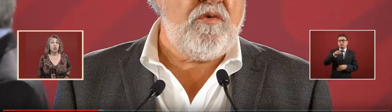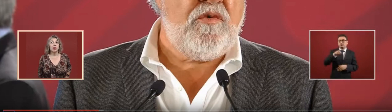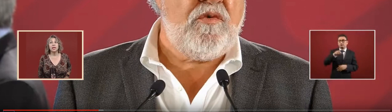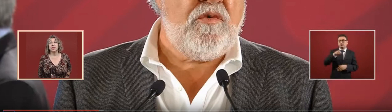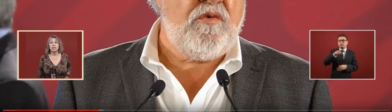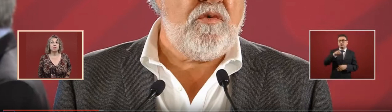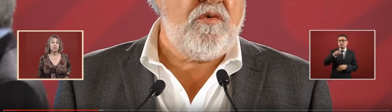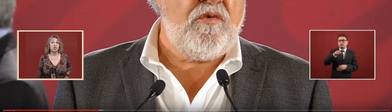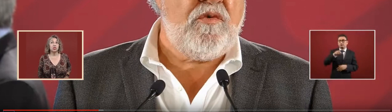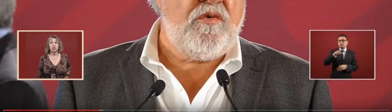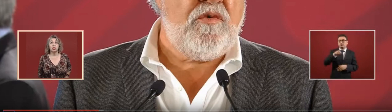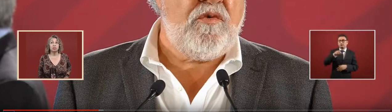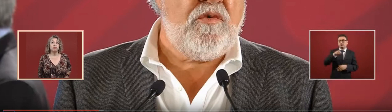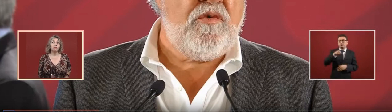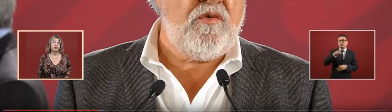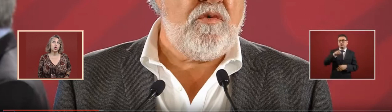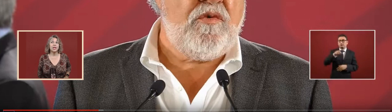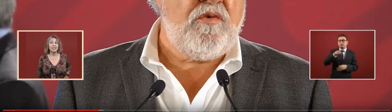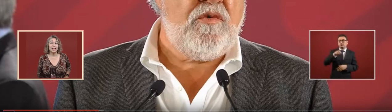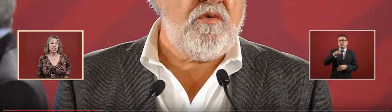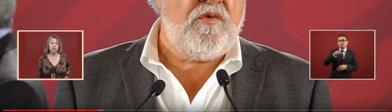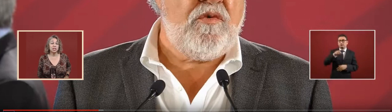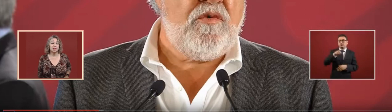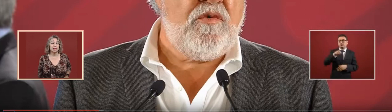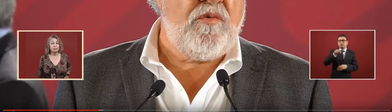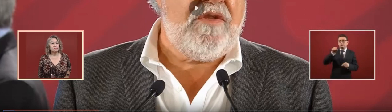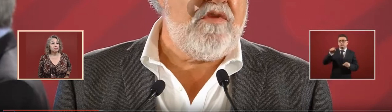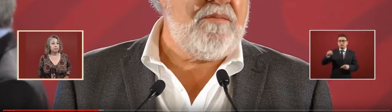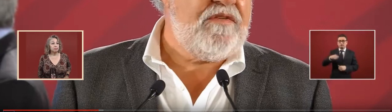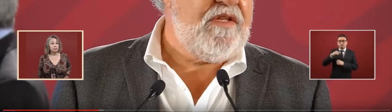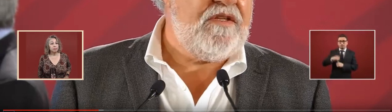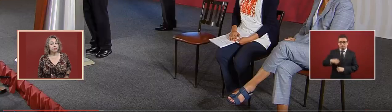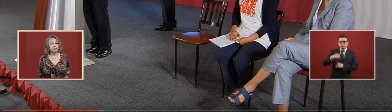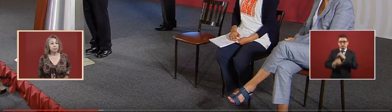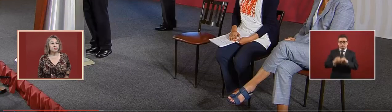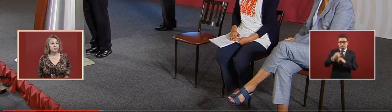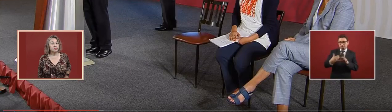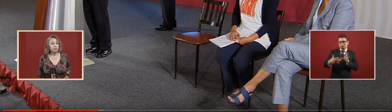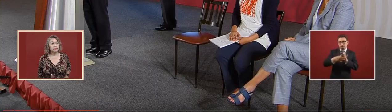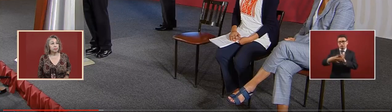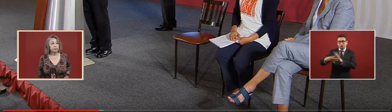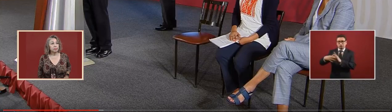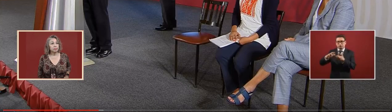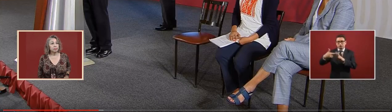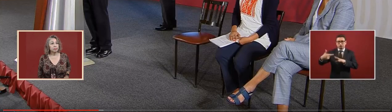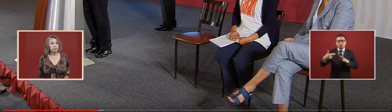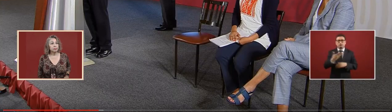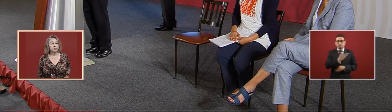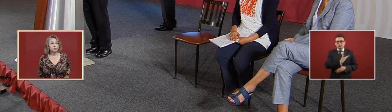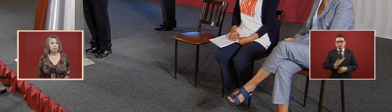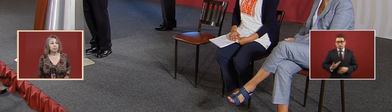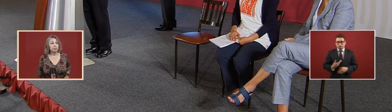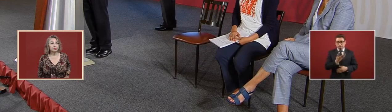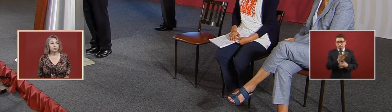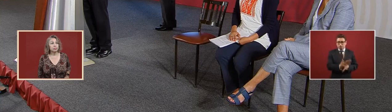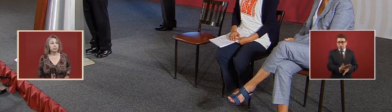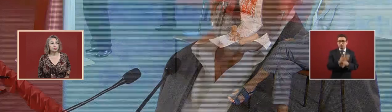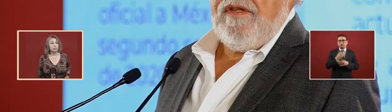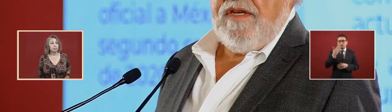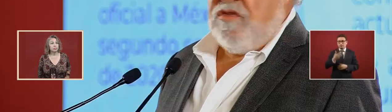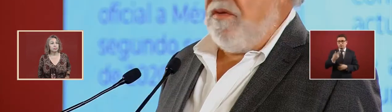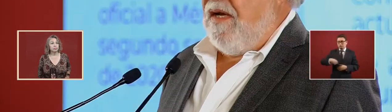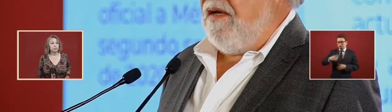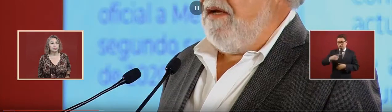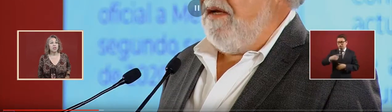committees or organisms or organizations. Lo ha dicho el presidente, no solamente estamos abiertos a la